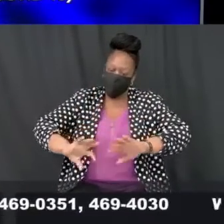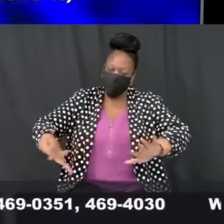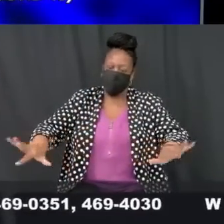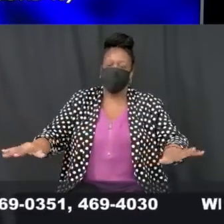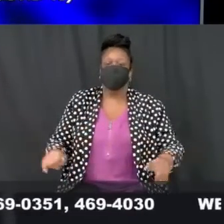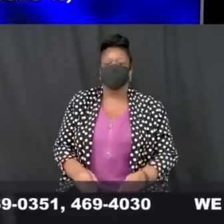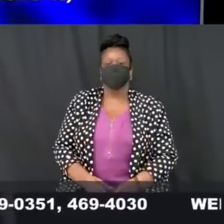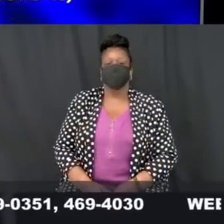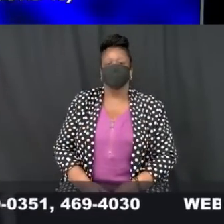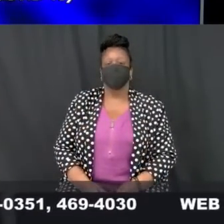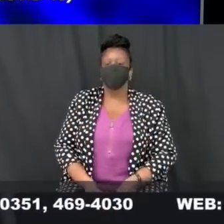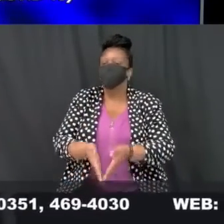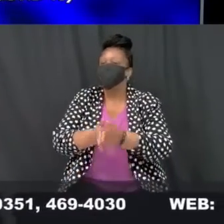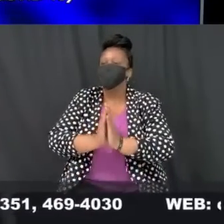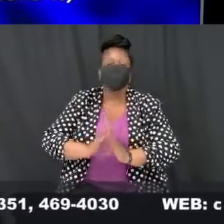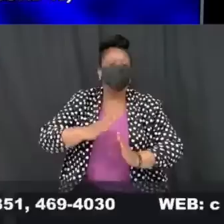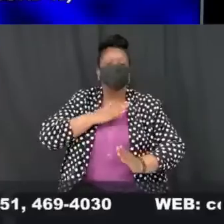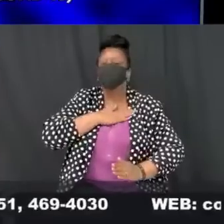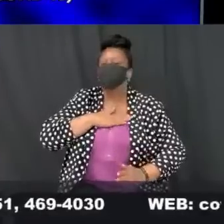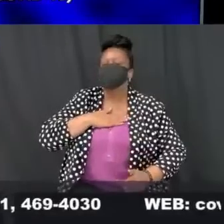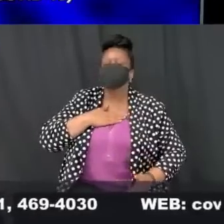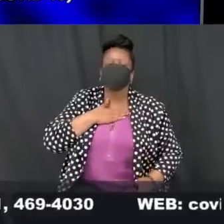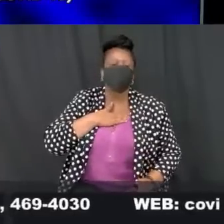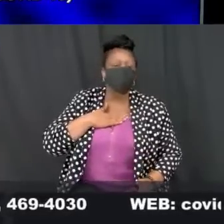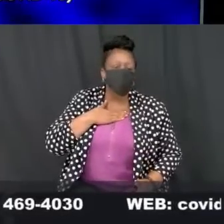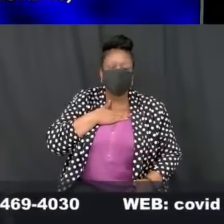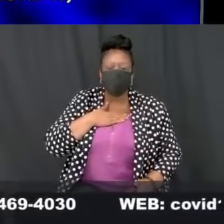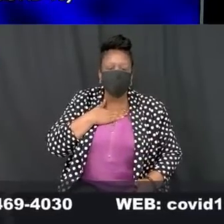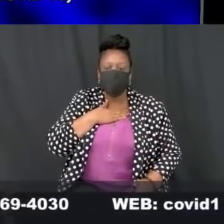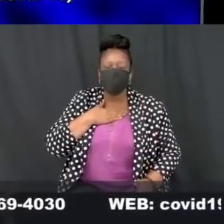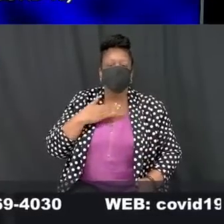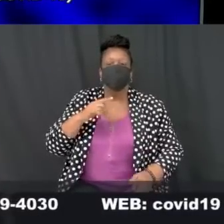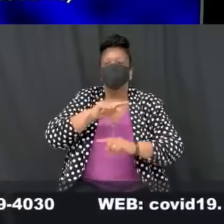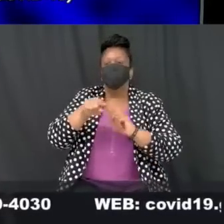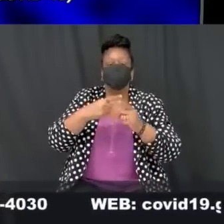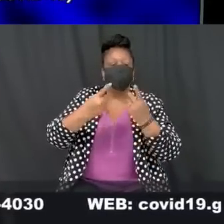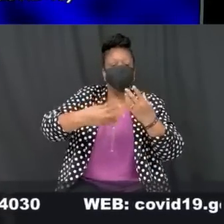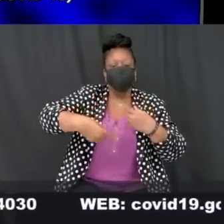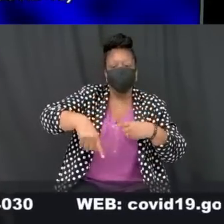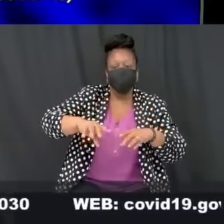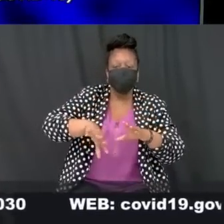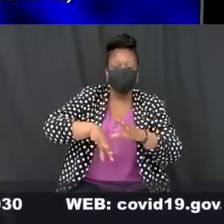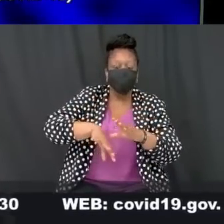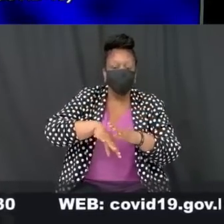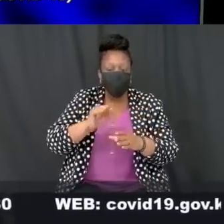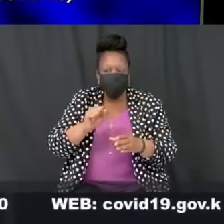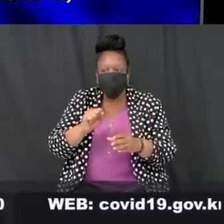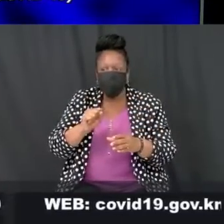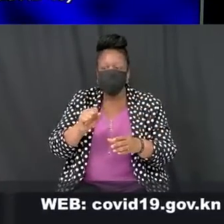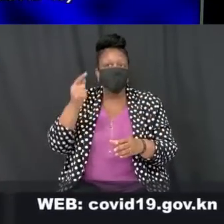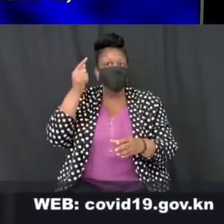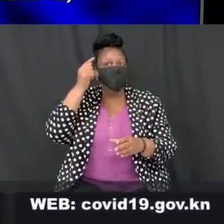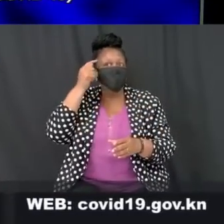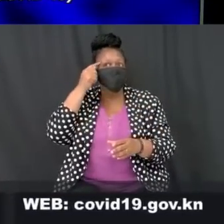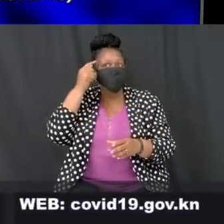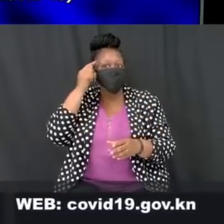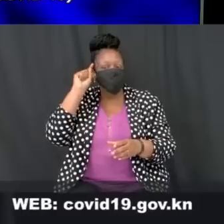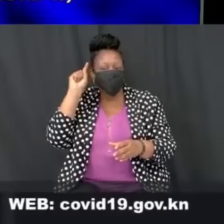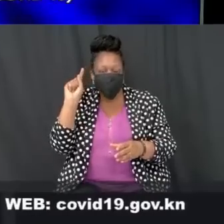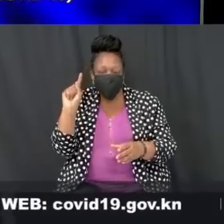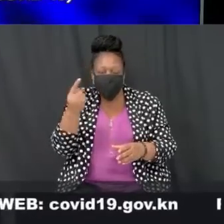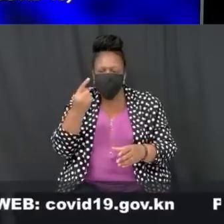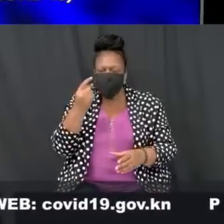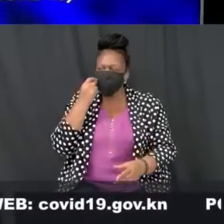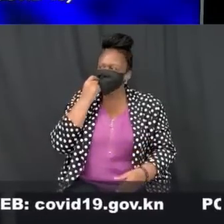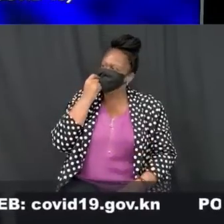to everyone to exercise caution in going to social gatherings, exercise